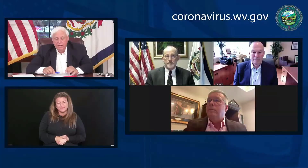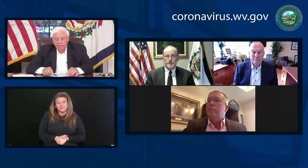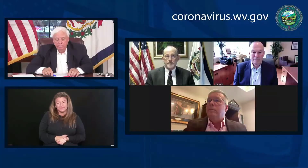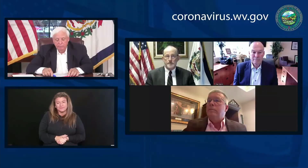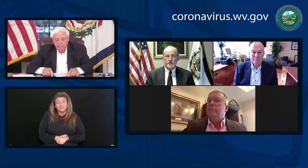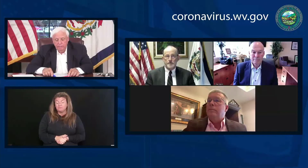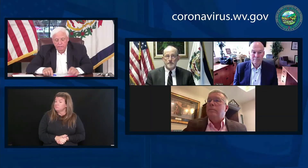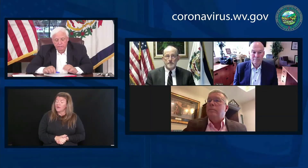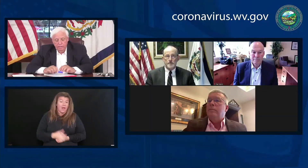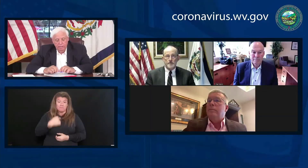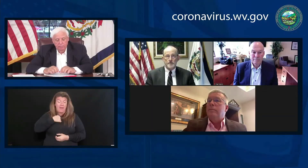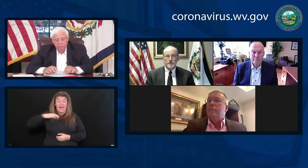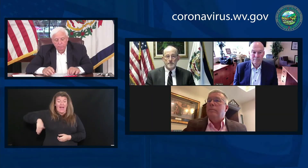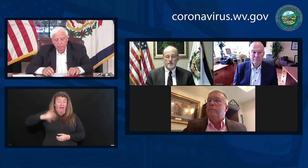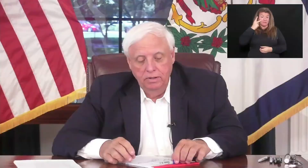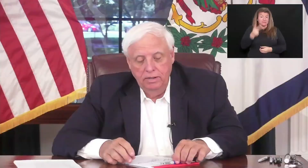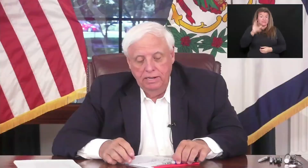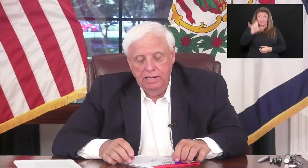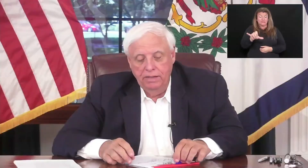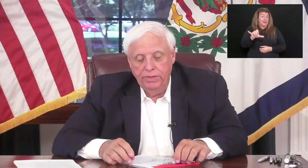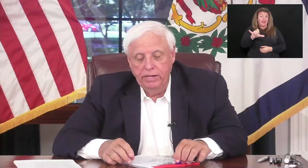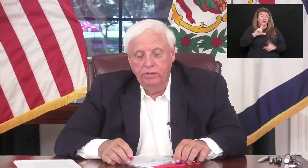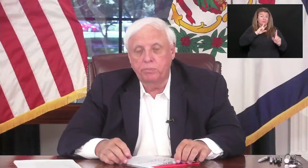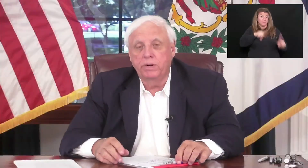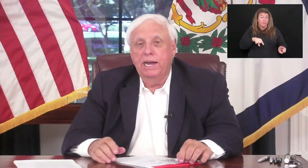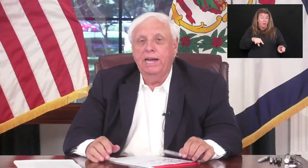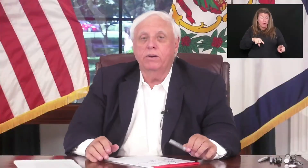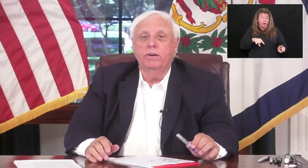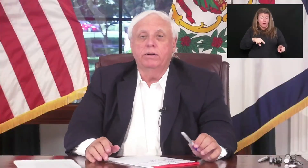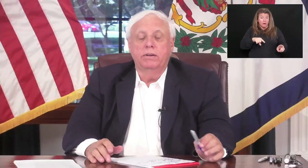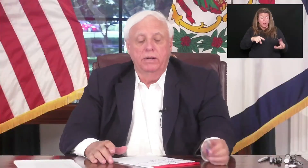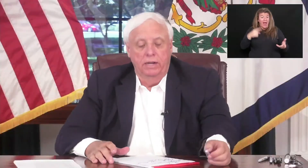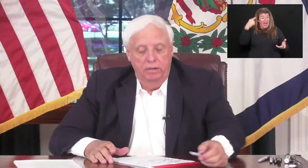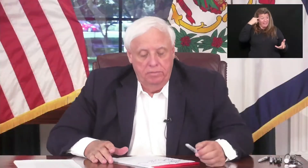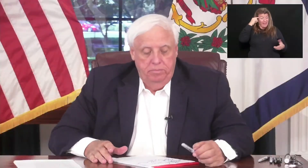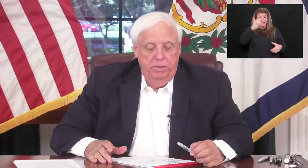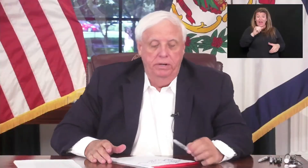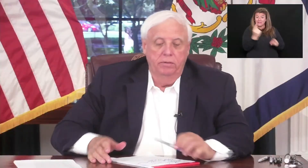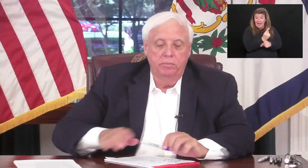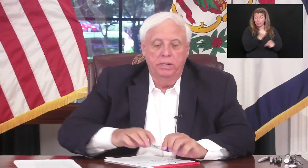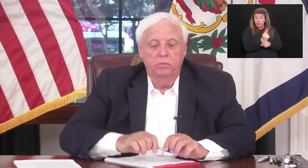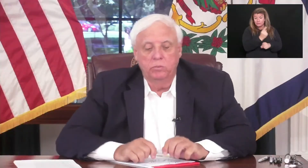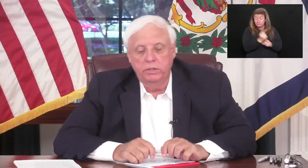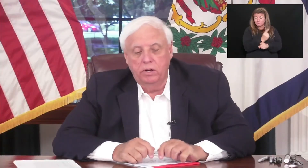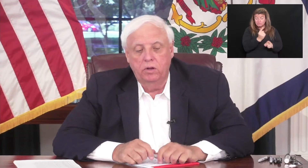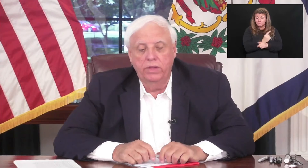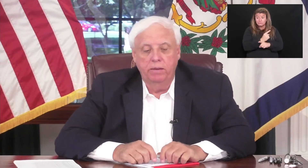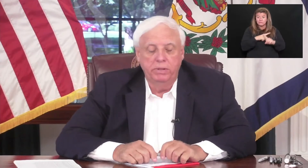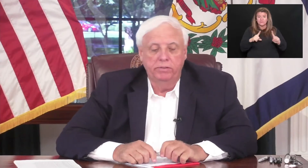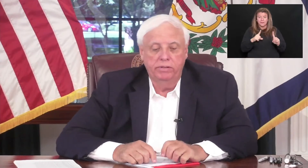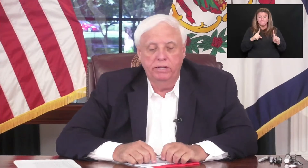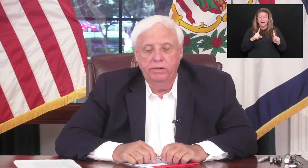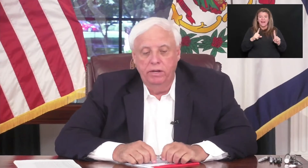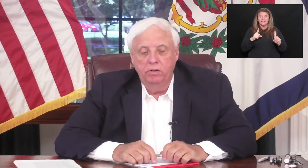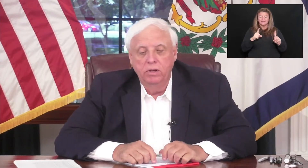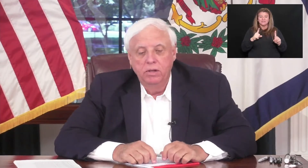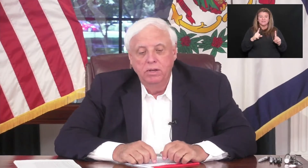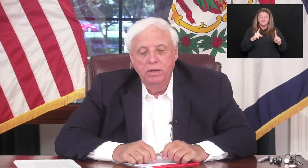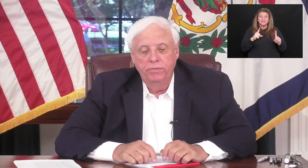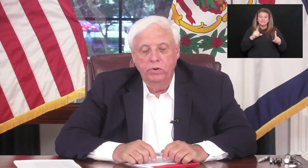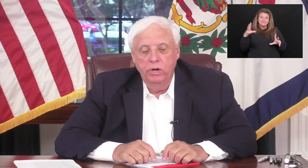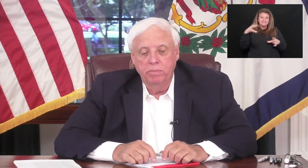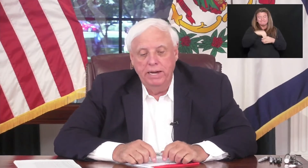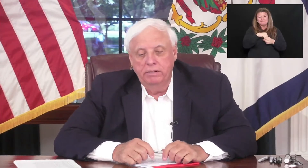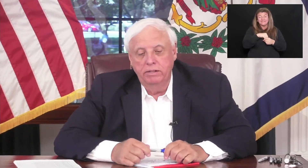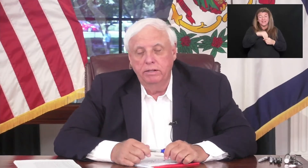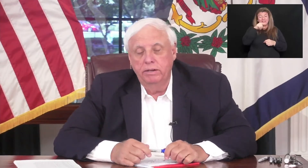Stephen, I haven't seen it. I think it's pretty accurate, but with all that being said, you know, if